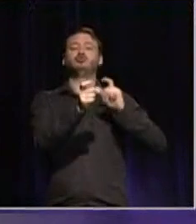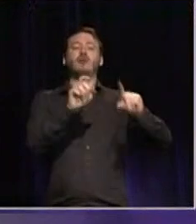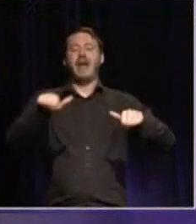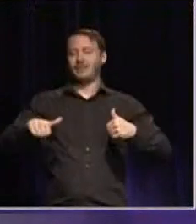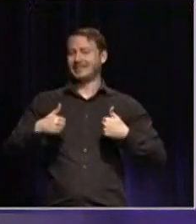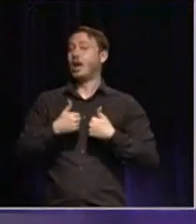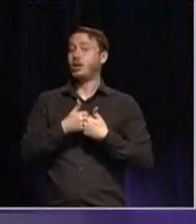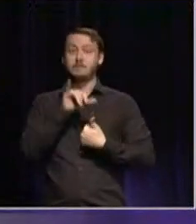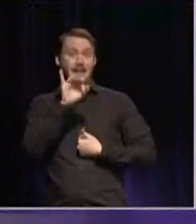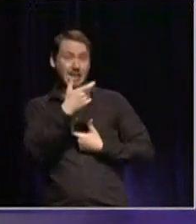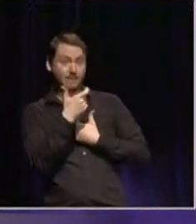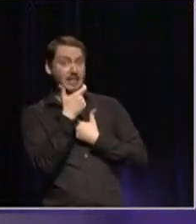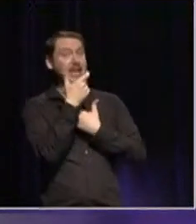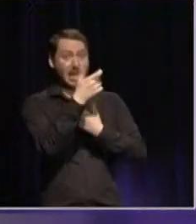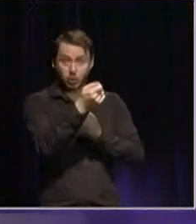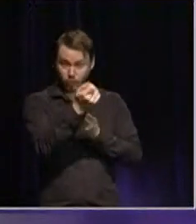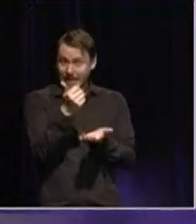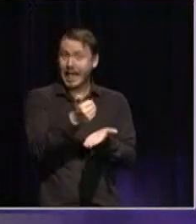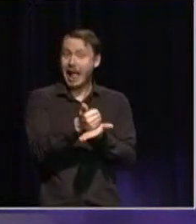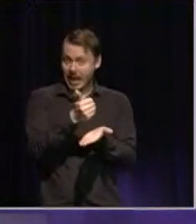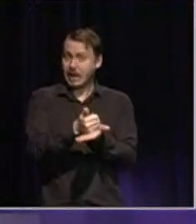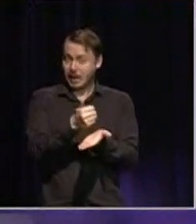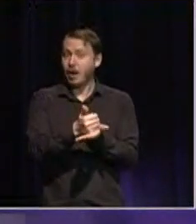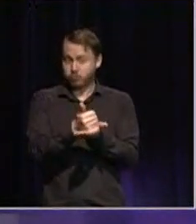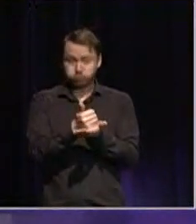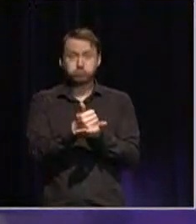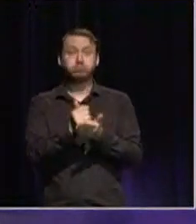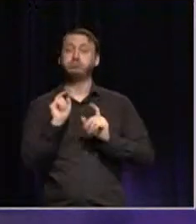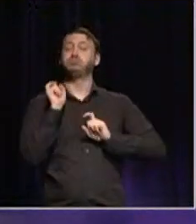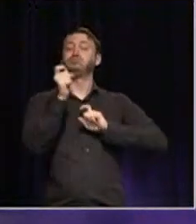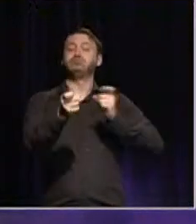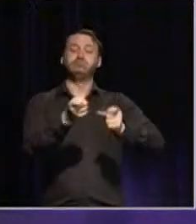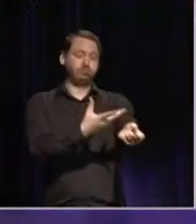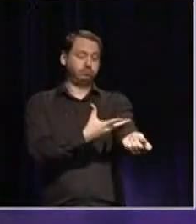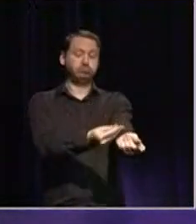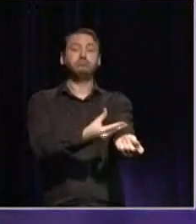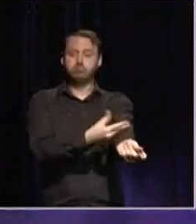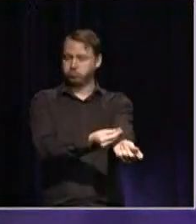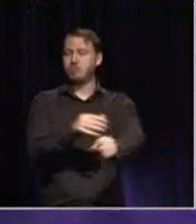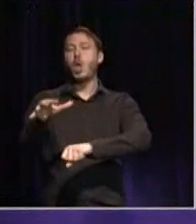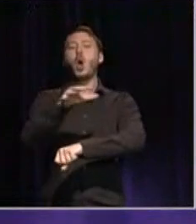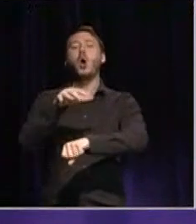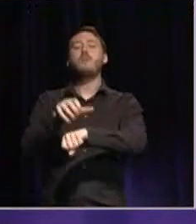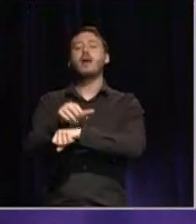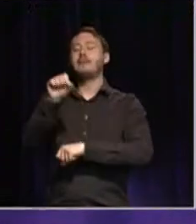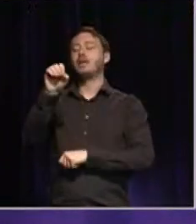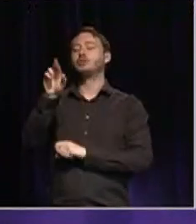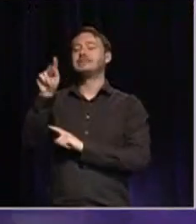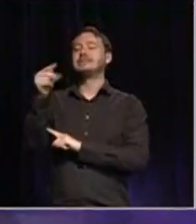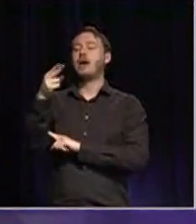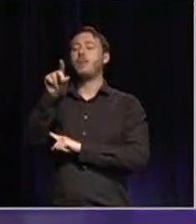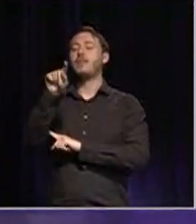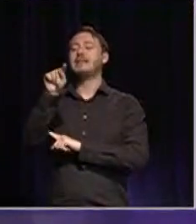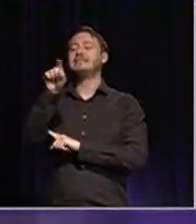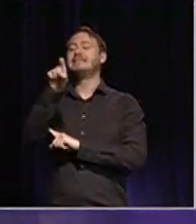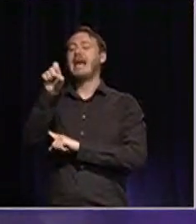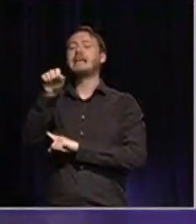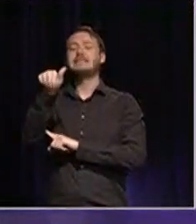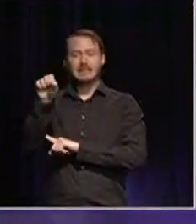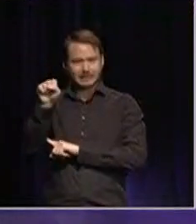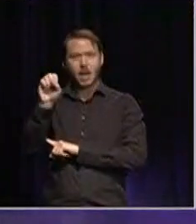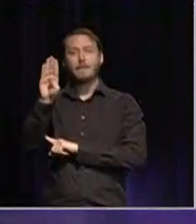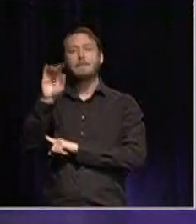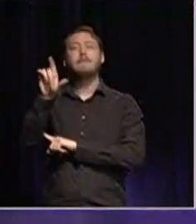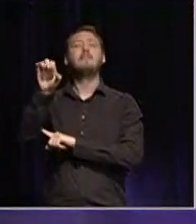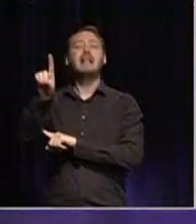are interested in helping with our shortage of blood supplies in the area, you can make an appointment at southtexasblood.org. As you know,